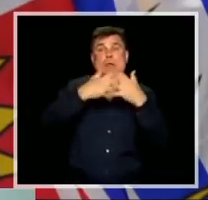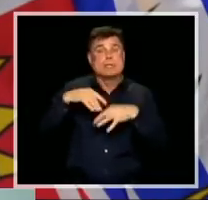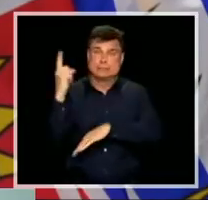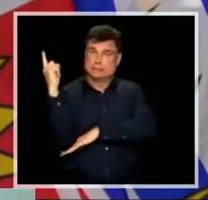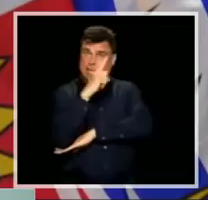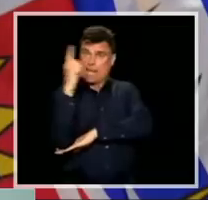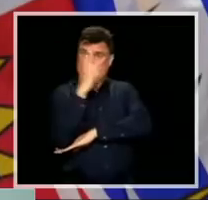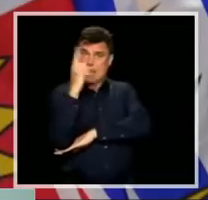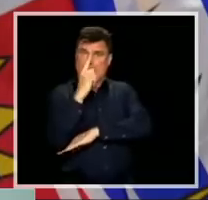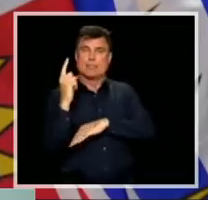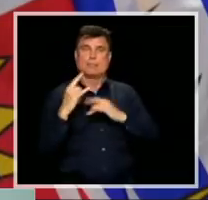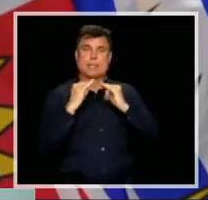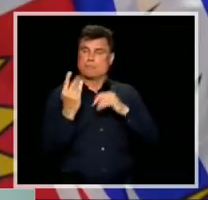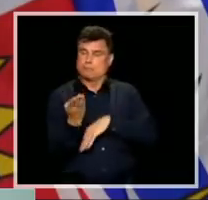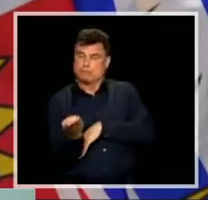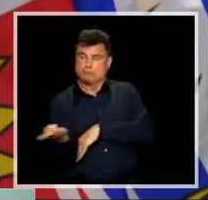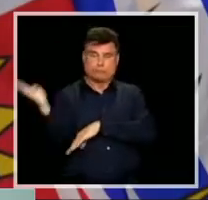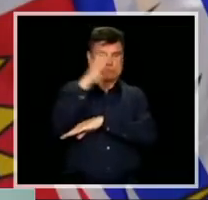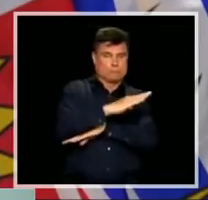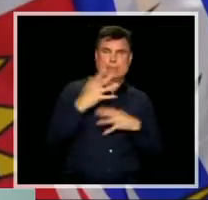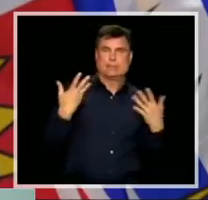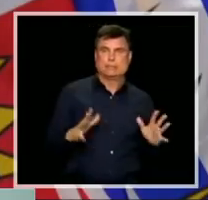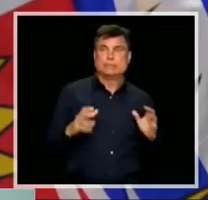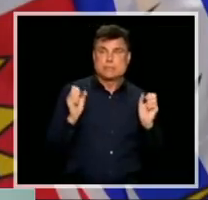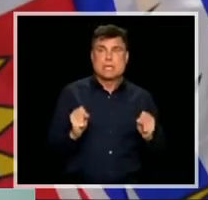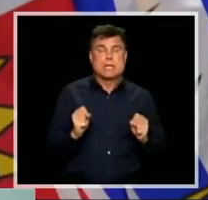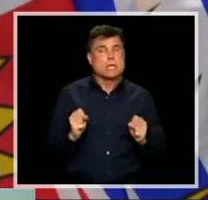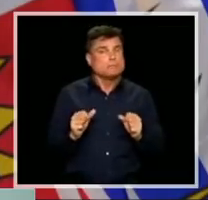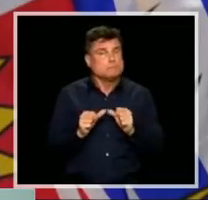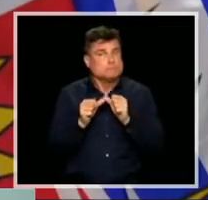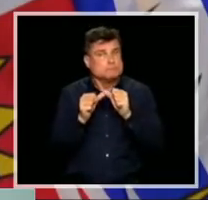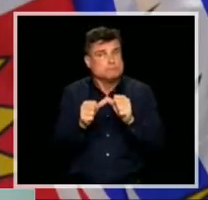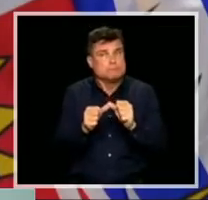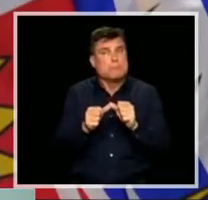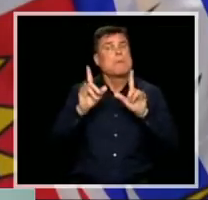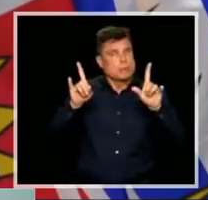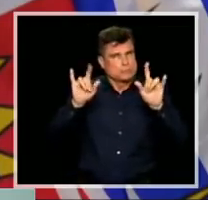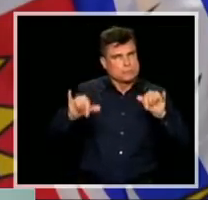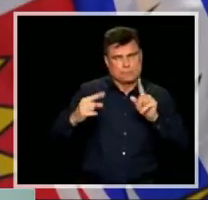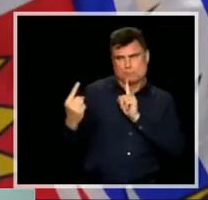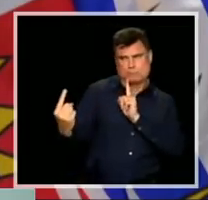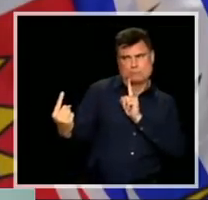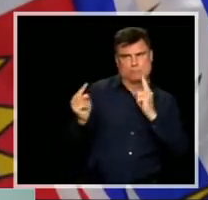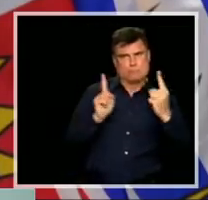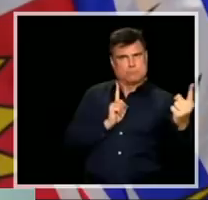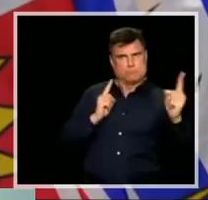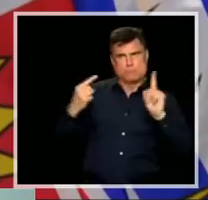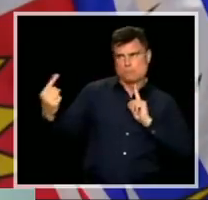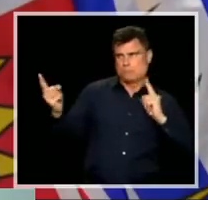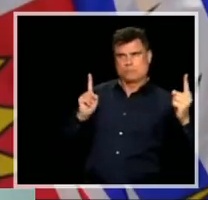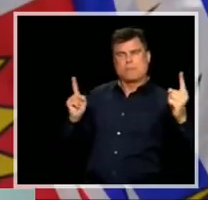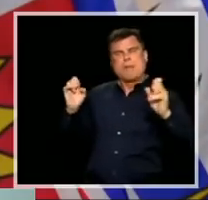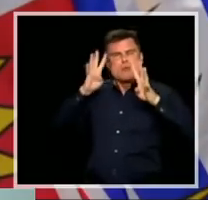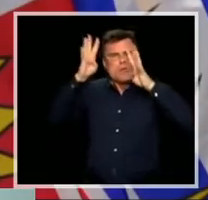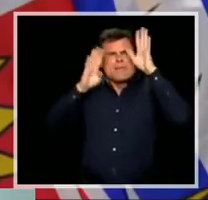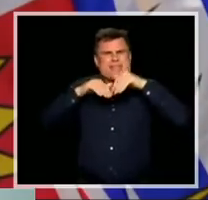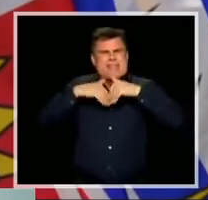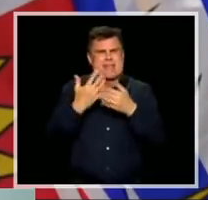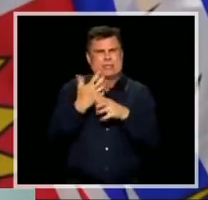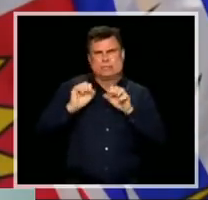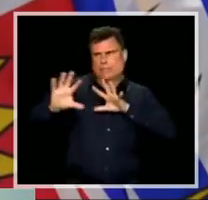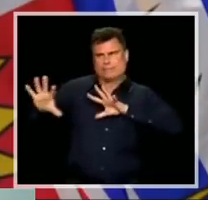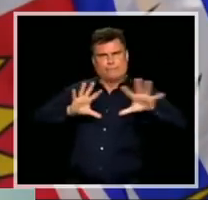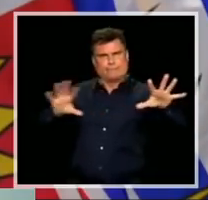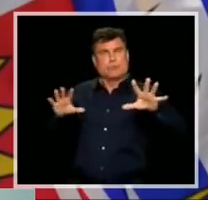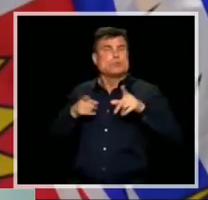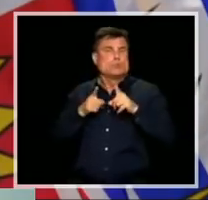means we need to adhere to that mantra of few faces and bigger spaces. We have seen across this country in the last